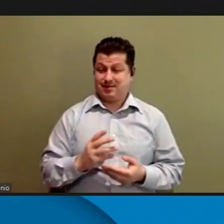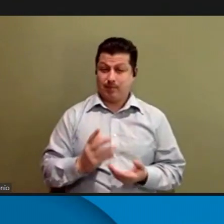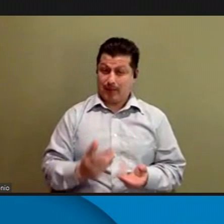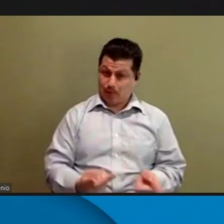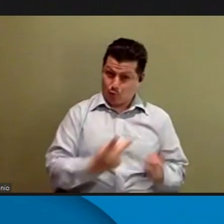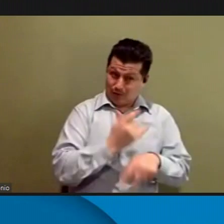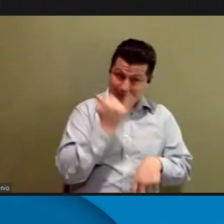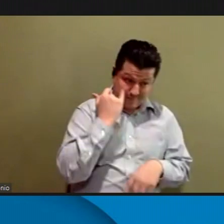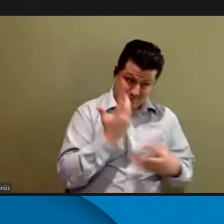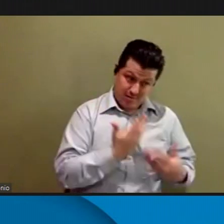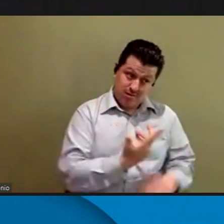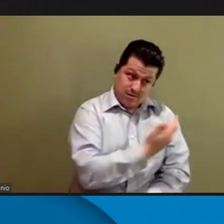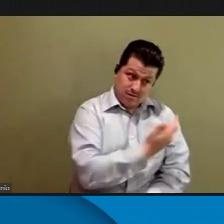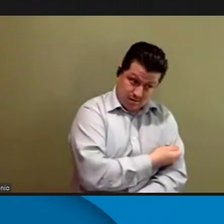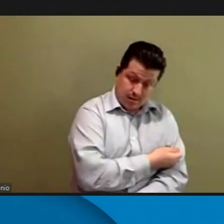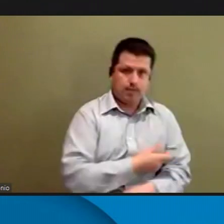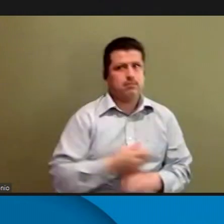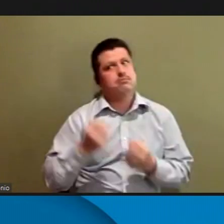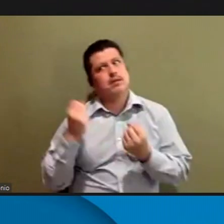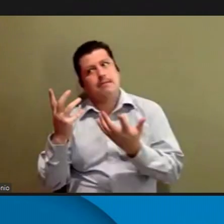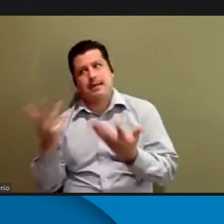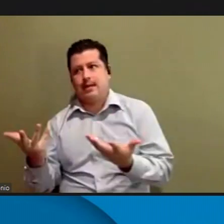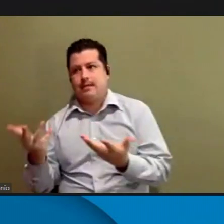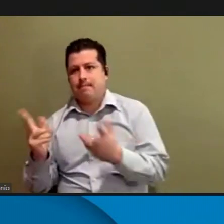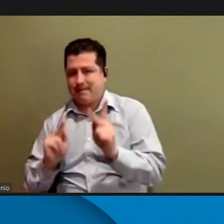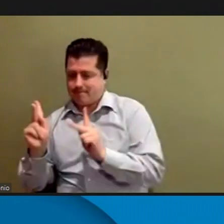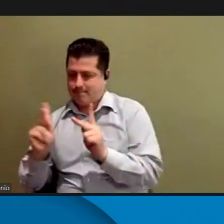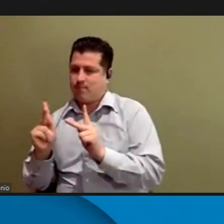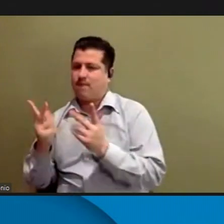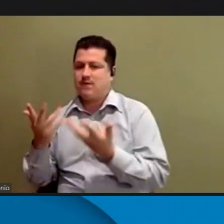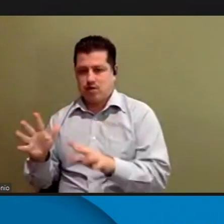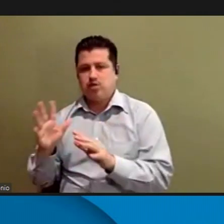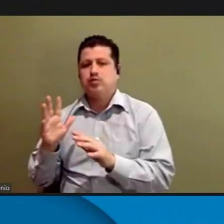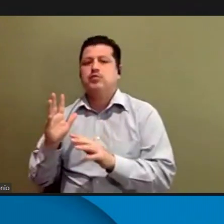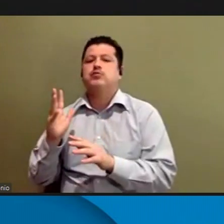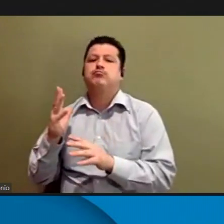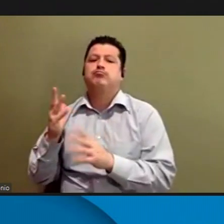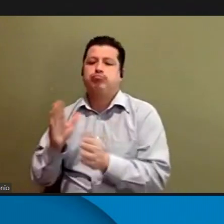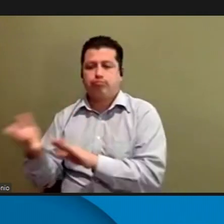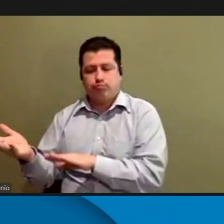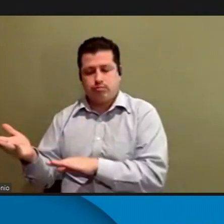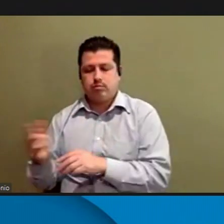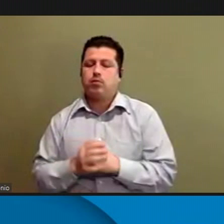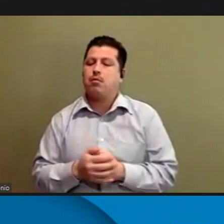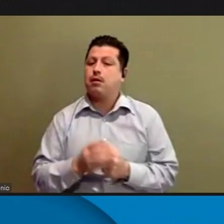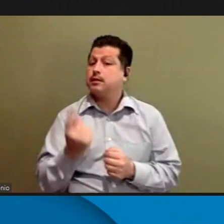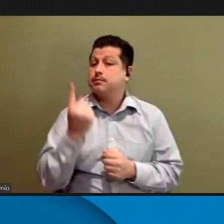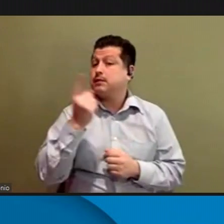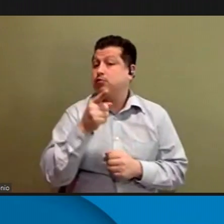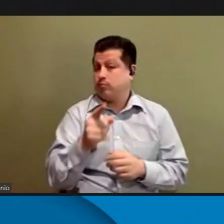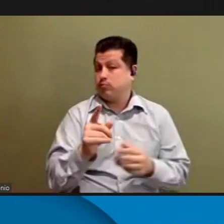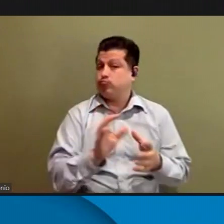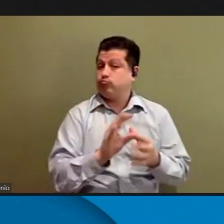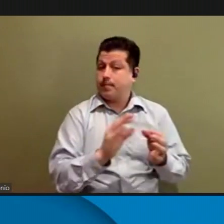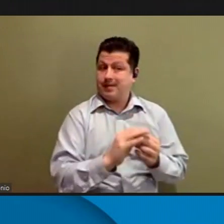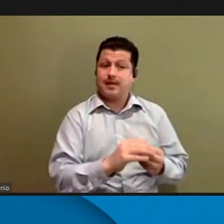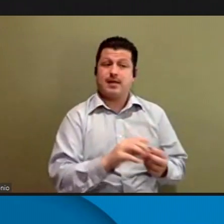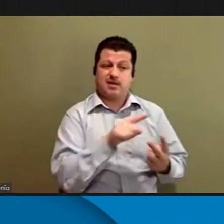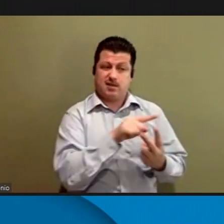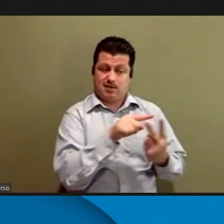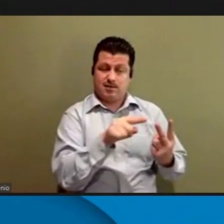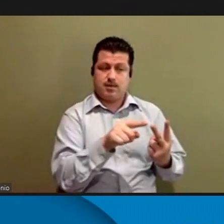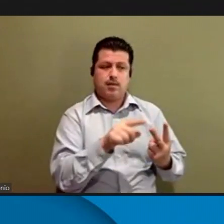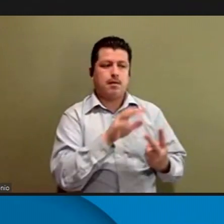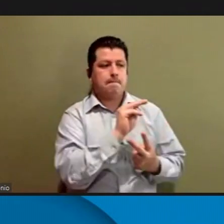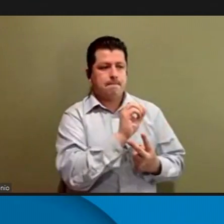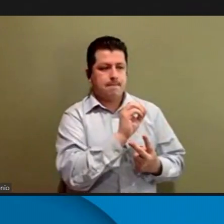are dying. There's a number of things that you pointed out, the Moderna and the Pfizer. The creation of the